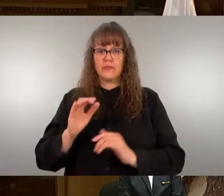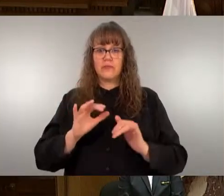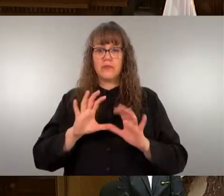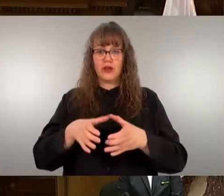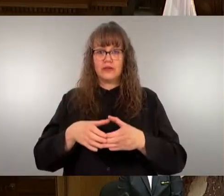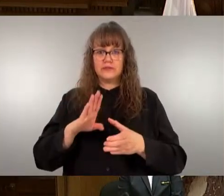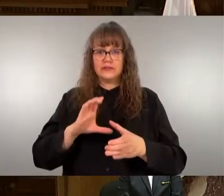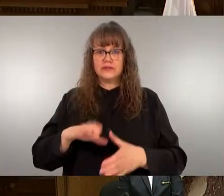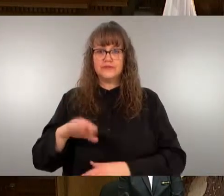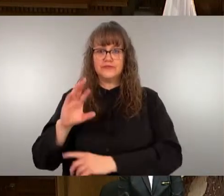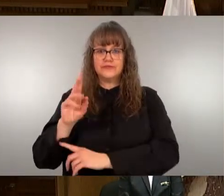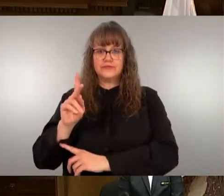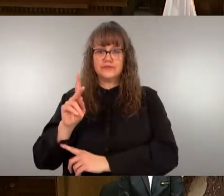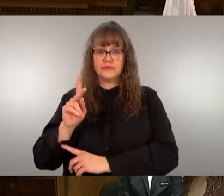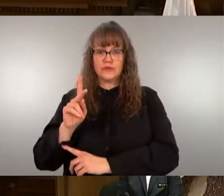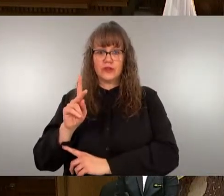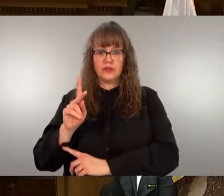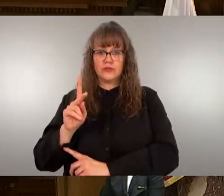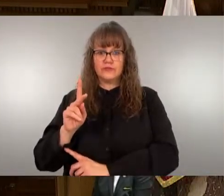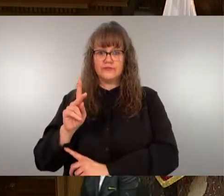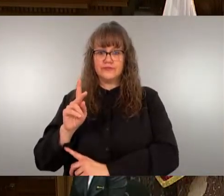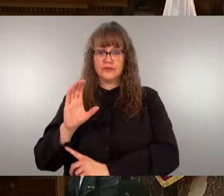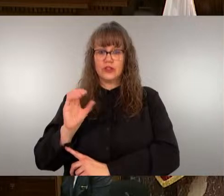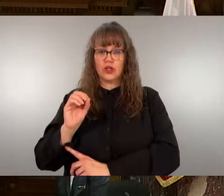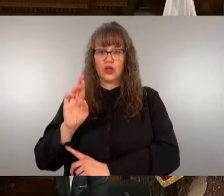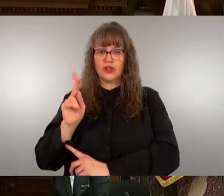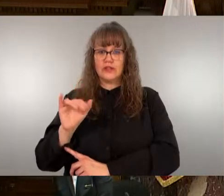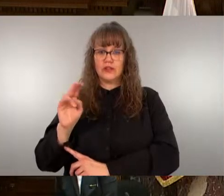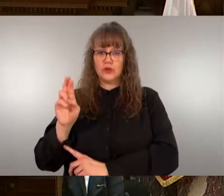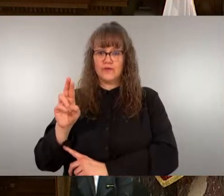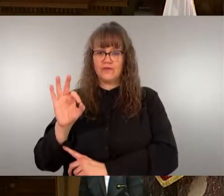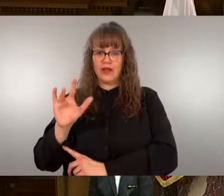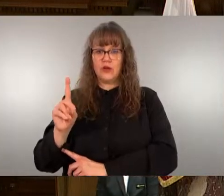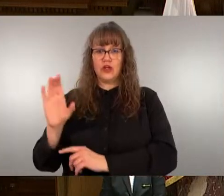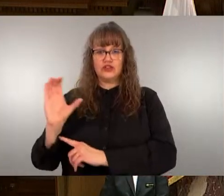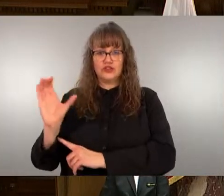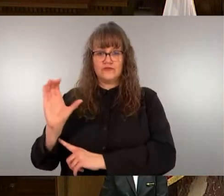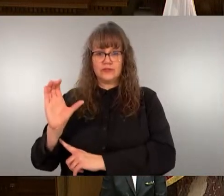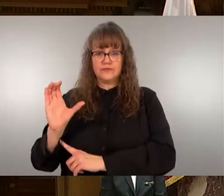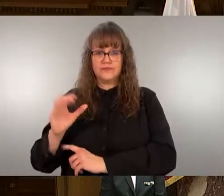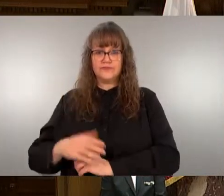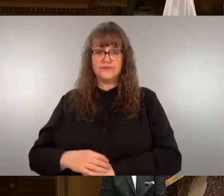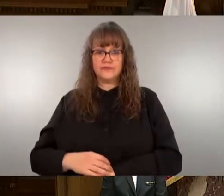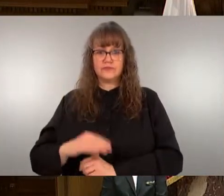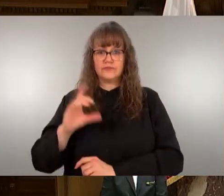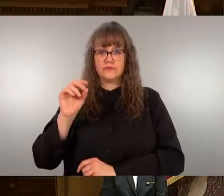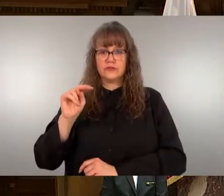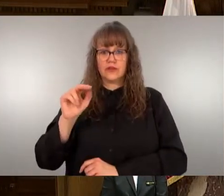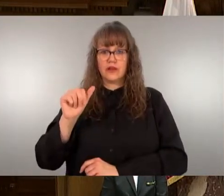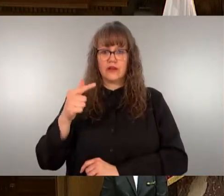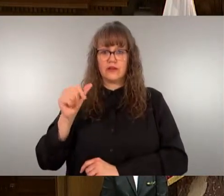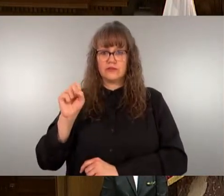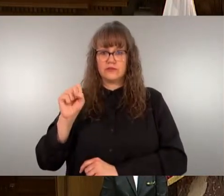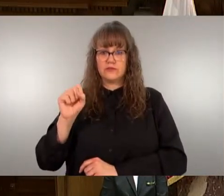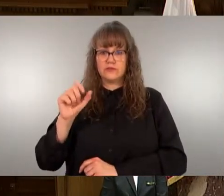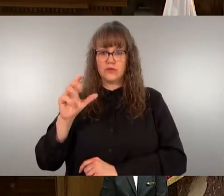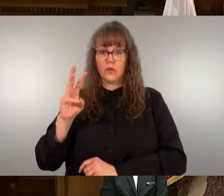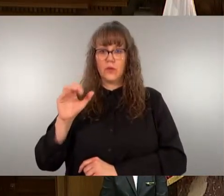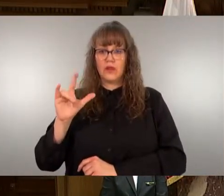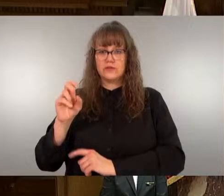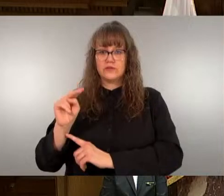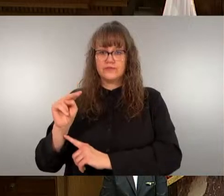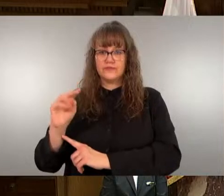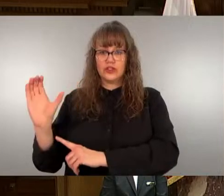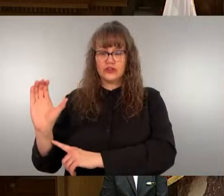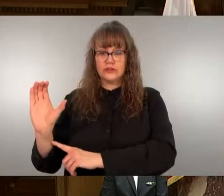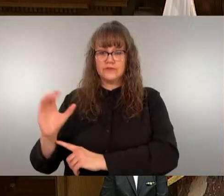BC. Boundary Similkameen, Donegal Wilson, Conservative Party of BC. Bulkley Valley Stikeen,